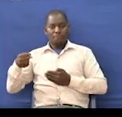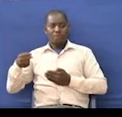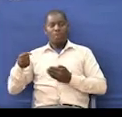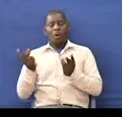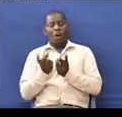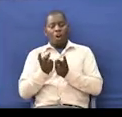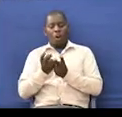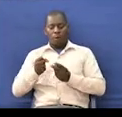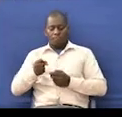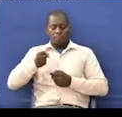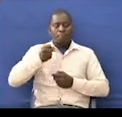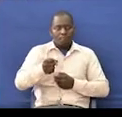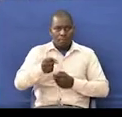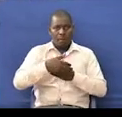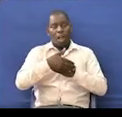or close a door.